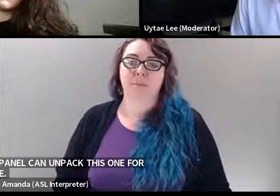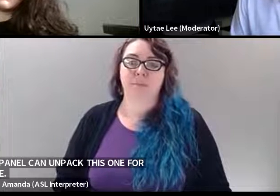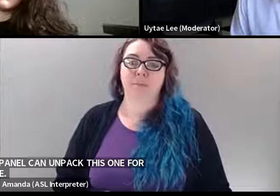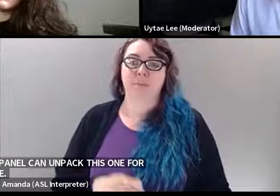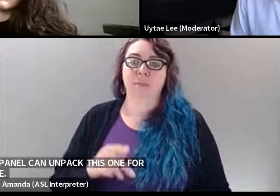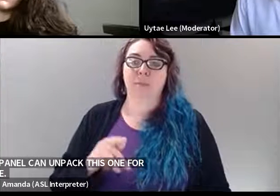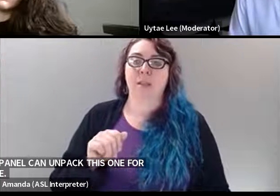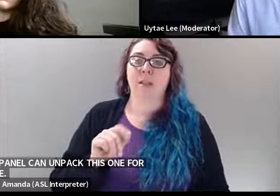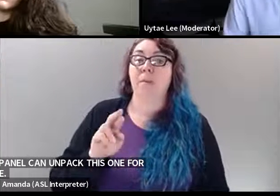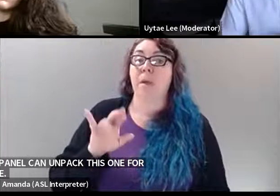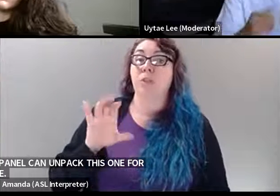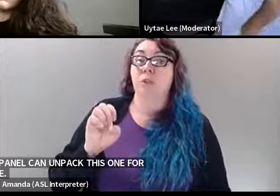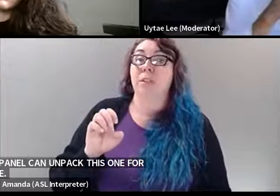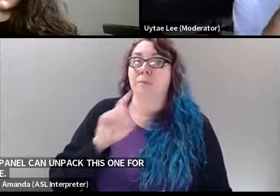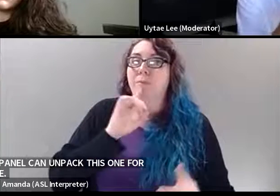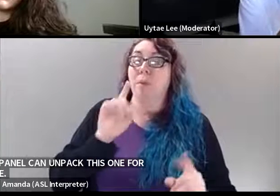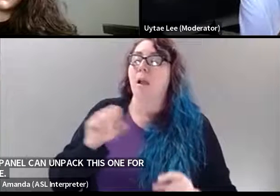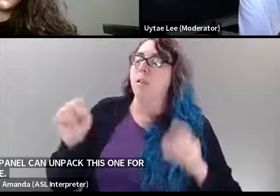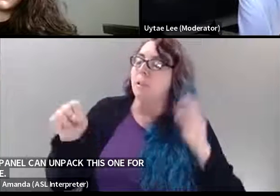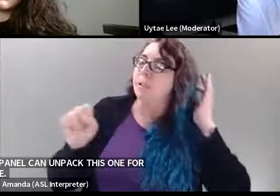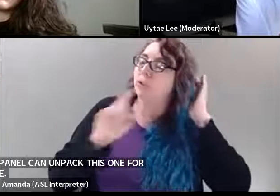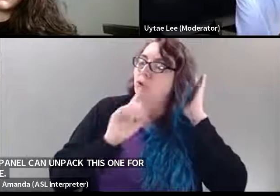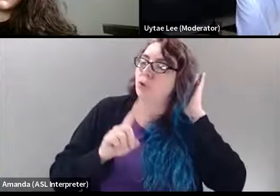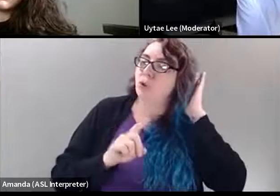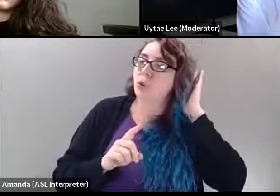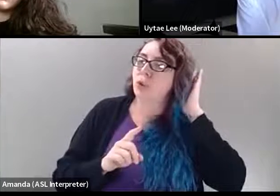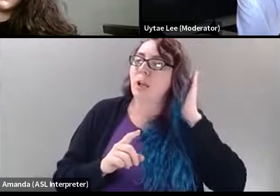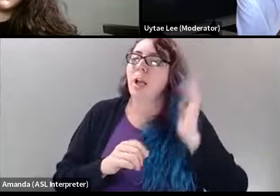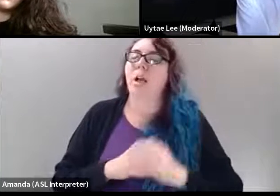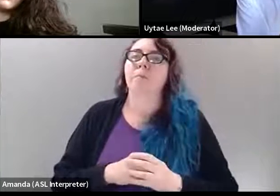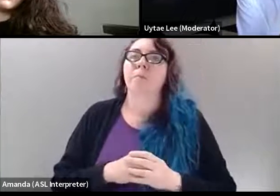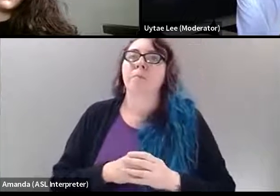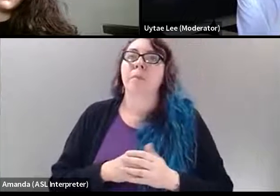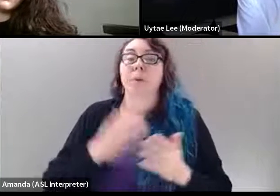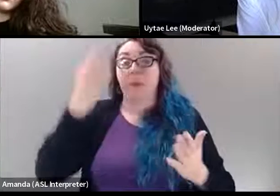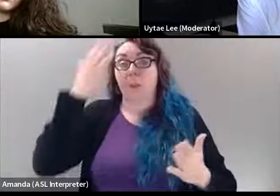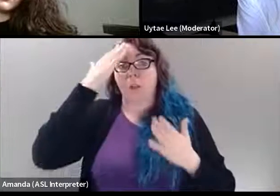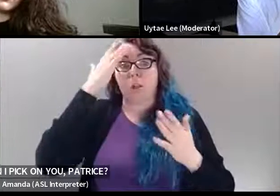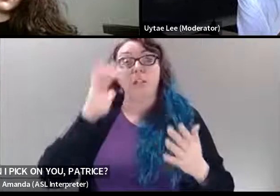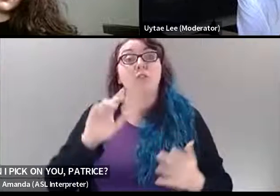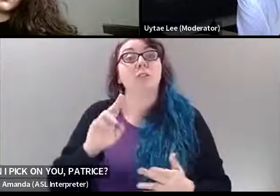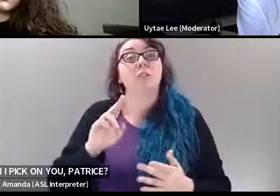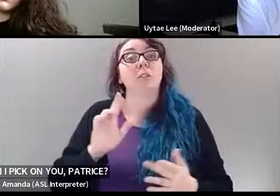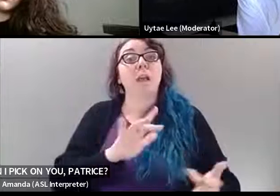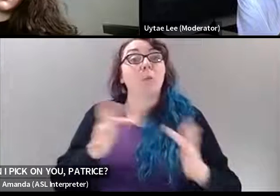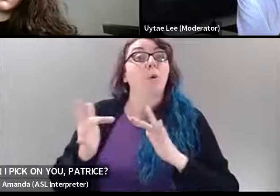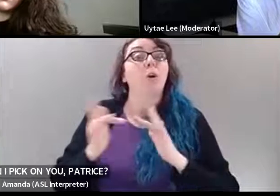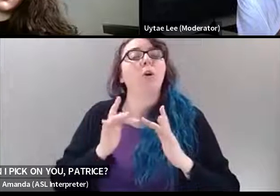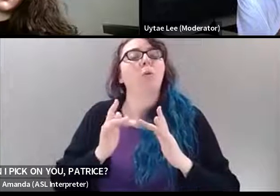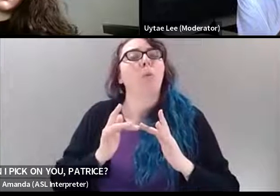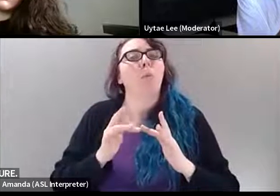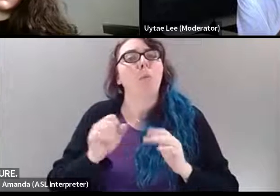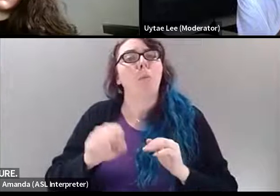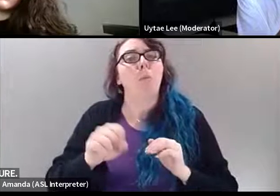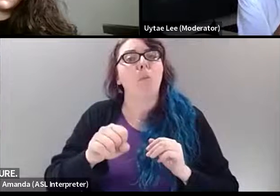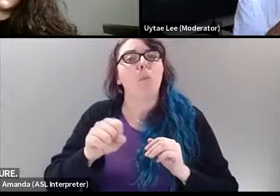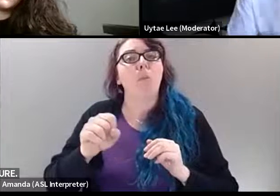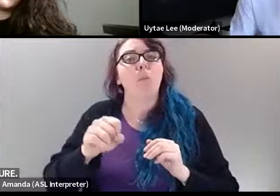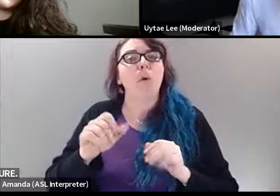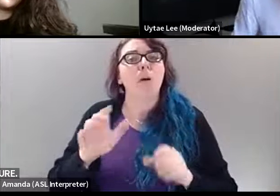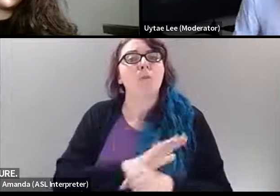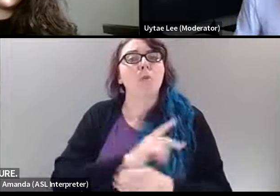Sure. Yes. So with Knowledge Network, we can definitely consider a project